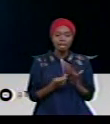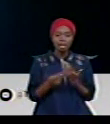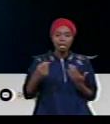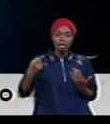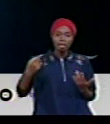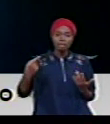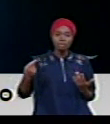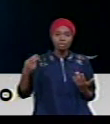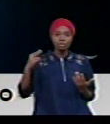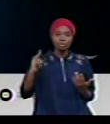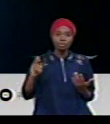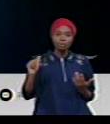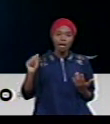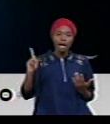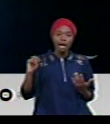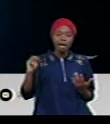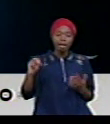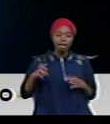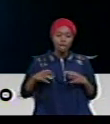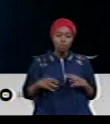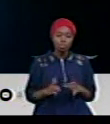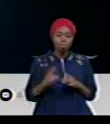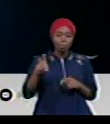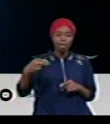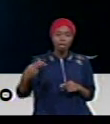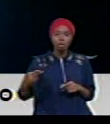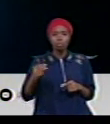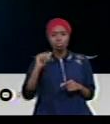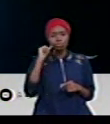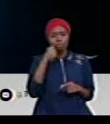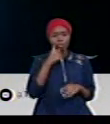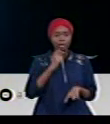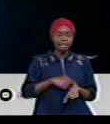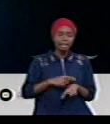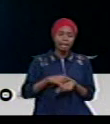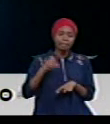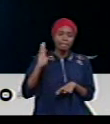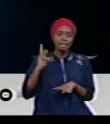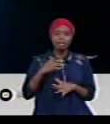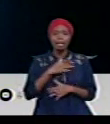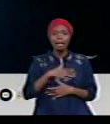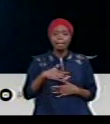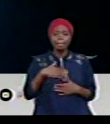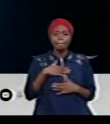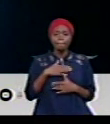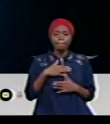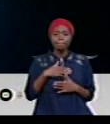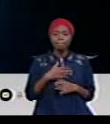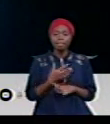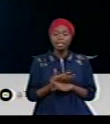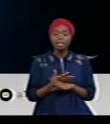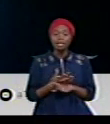Port Harcourt, tomorrow, 7 a.m. Please tell